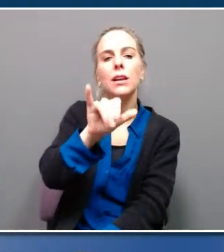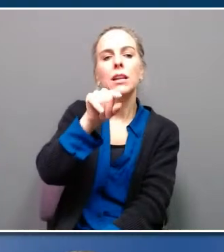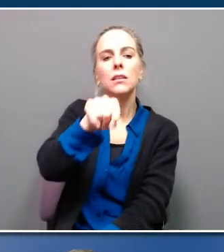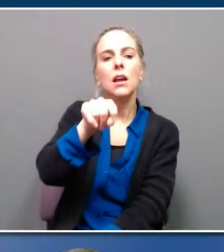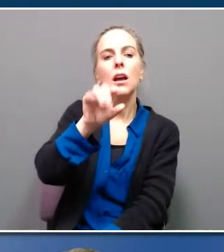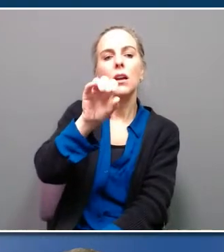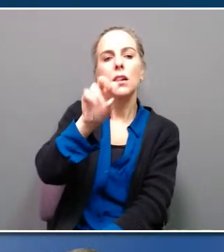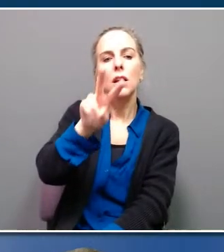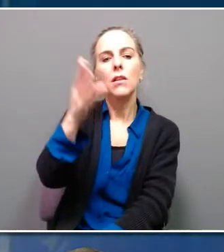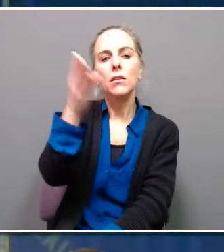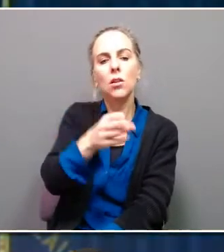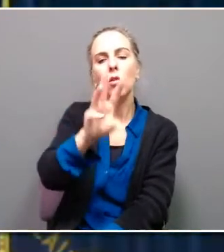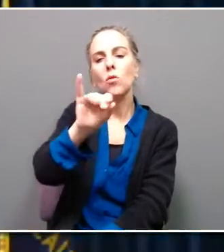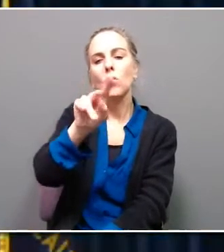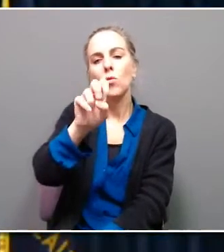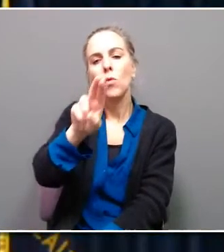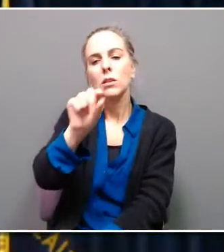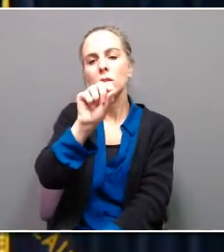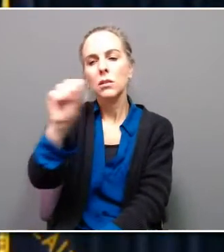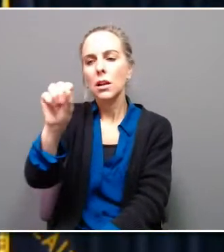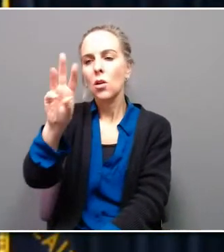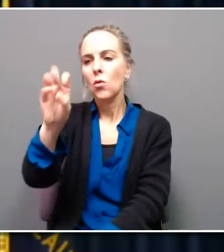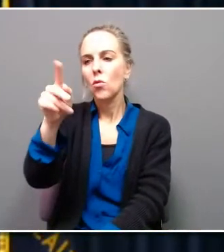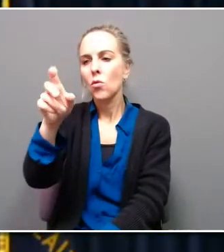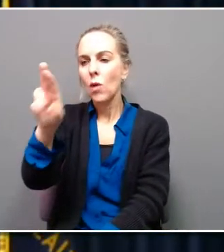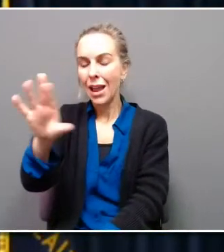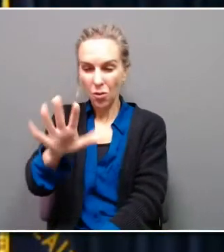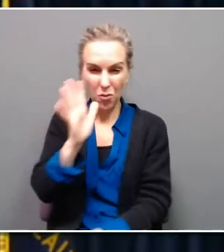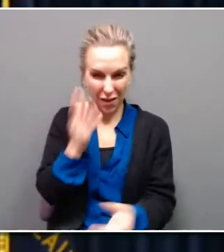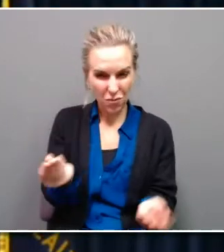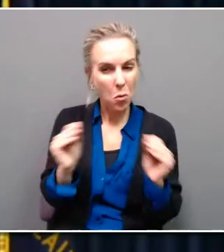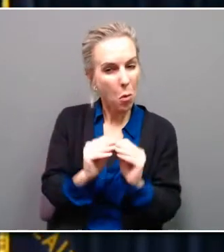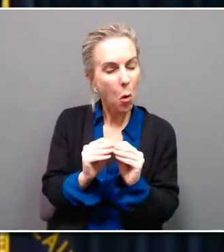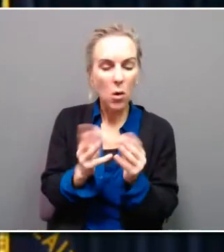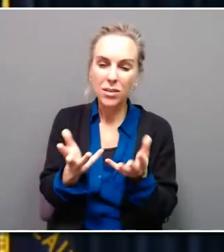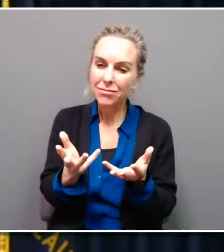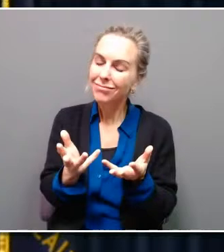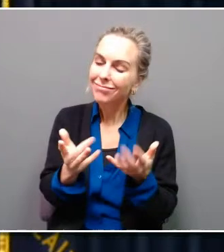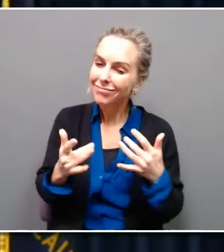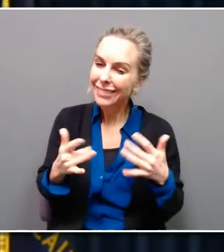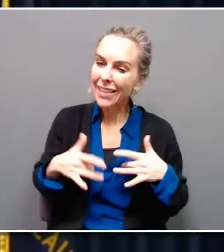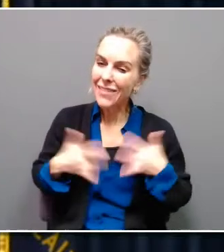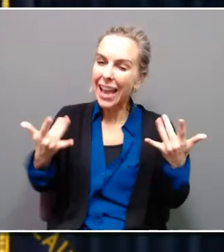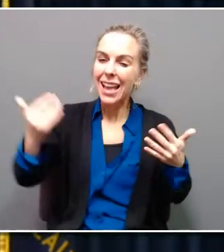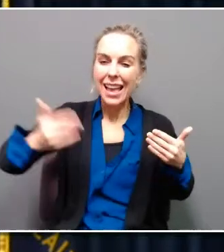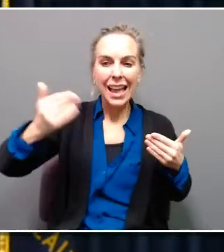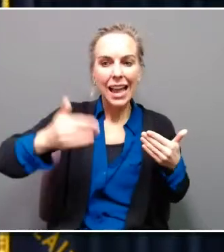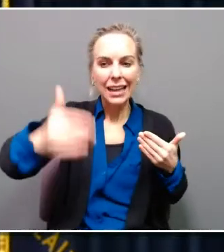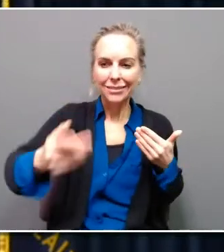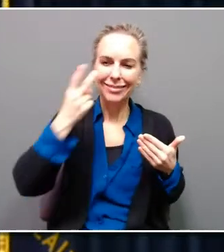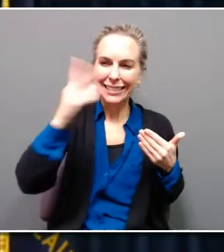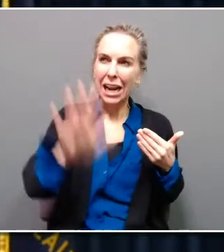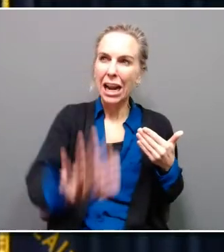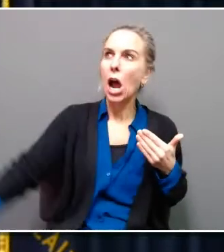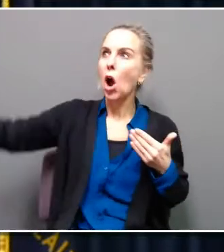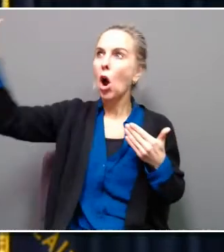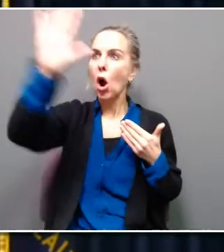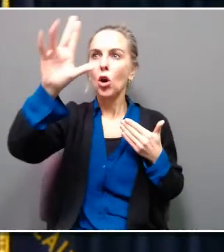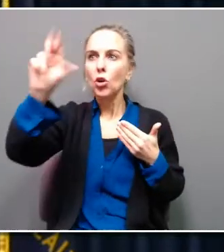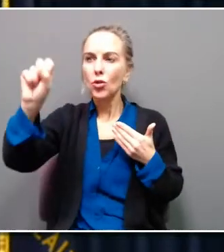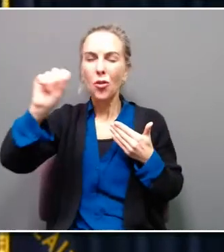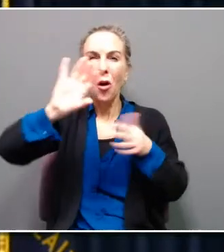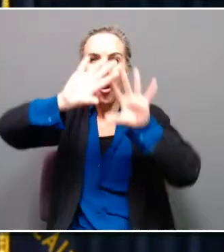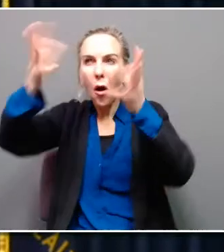ready.gov/winter-weather. We are going to have more of these events. It's just what we're seeing across the country and across the world. So